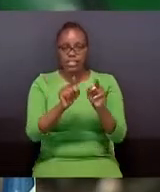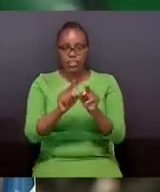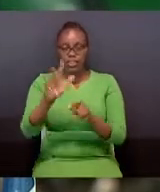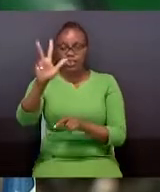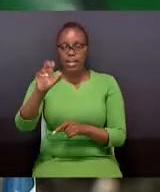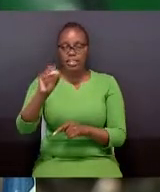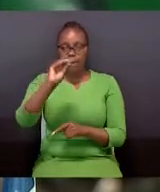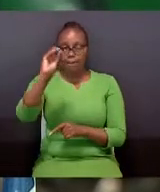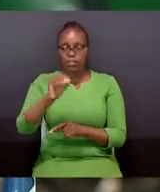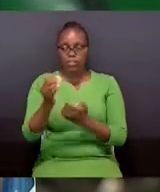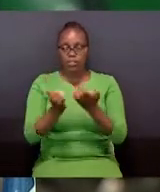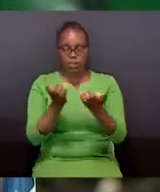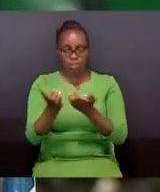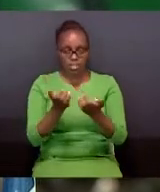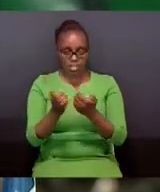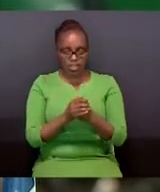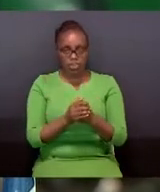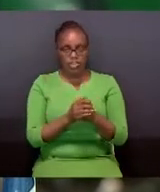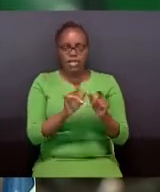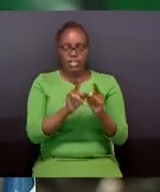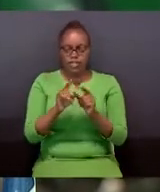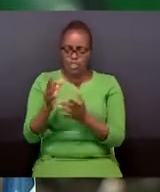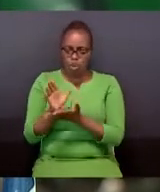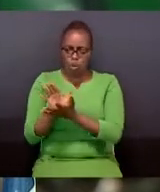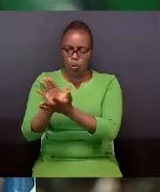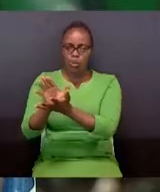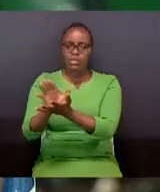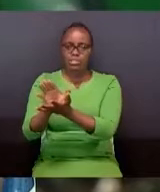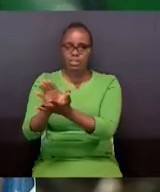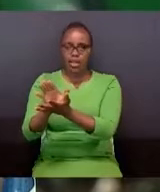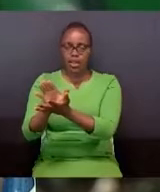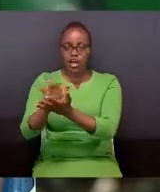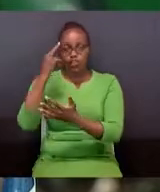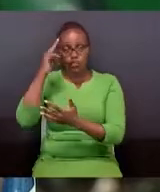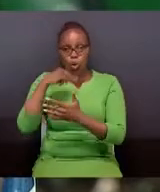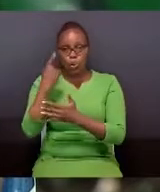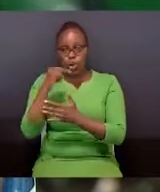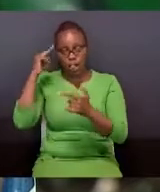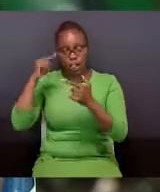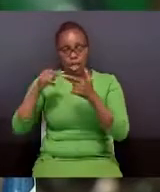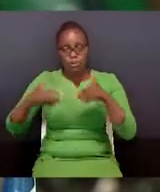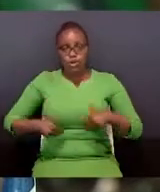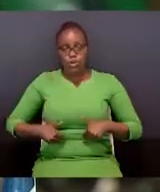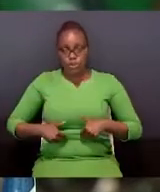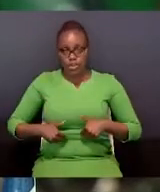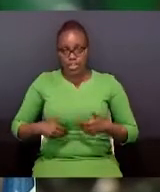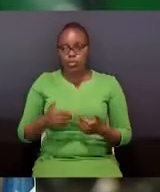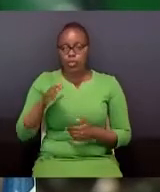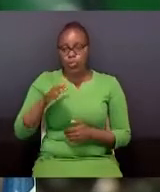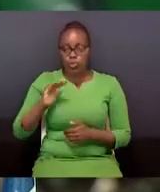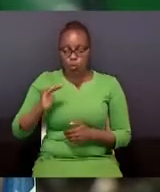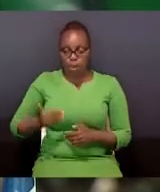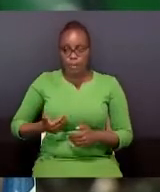30% of business is set aside for youth, women, and people living with a